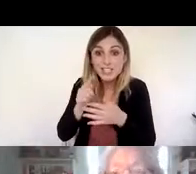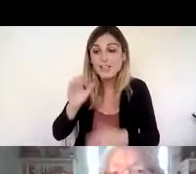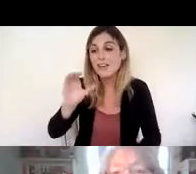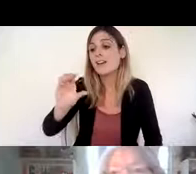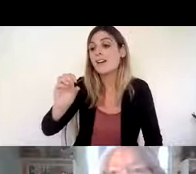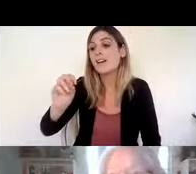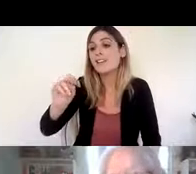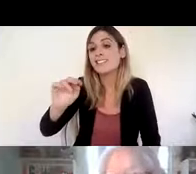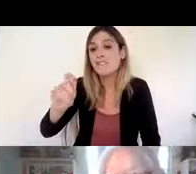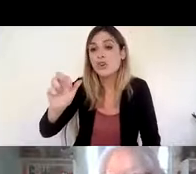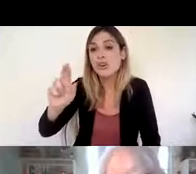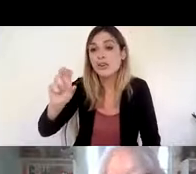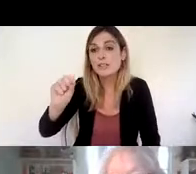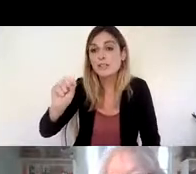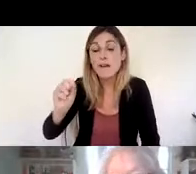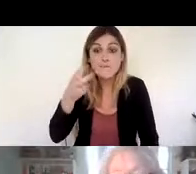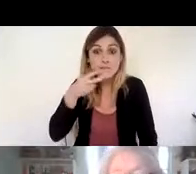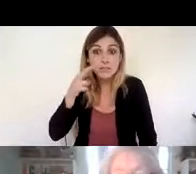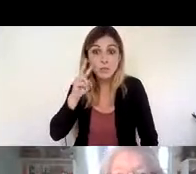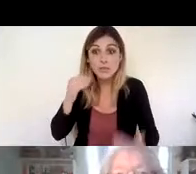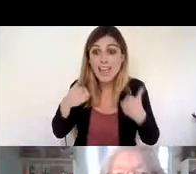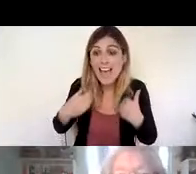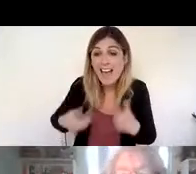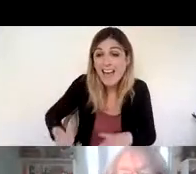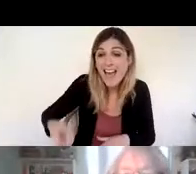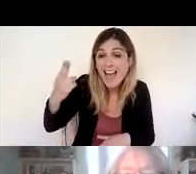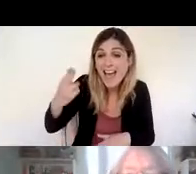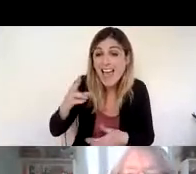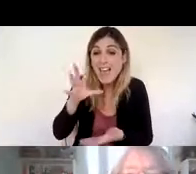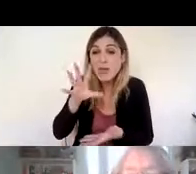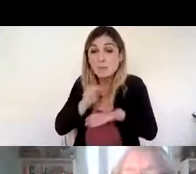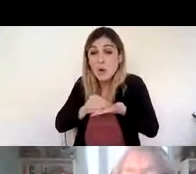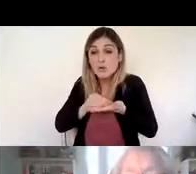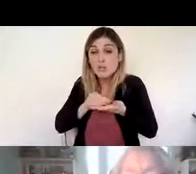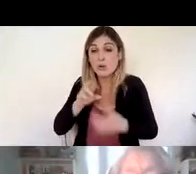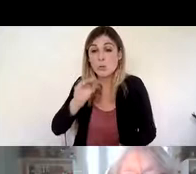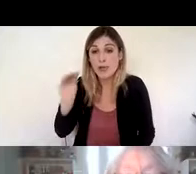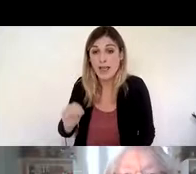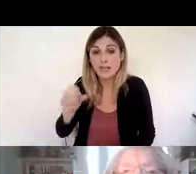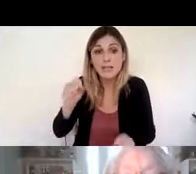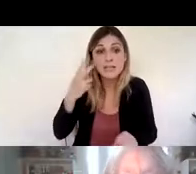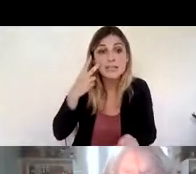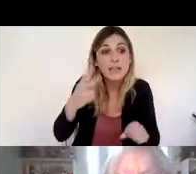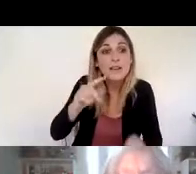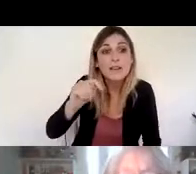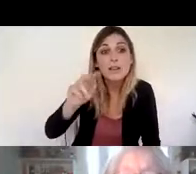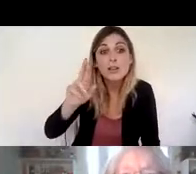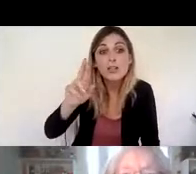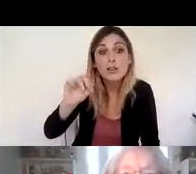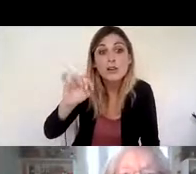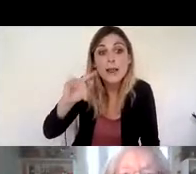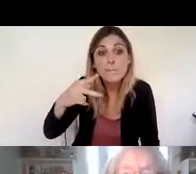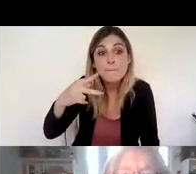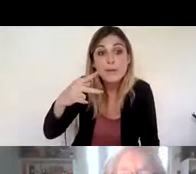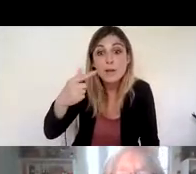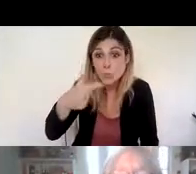vegetables, have very high absorption rates. You can see here turnip greens, which are in the second line